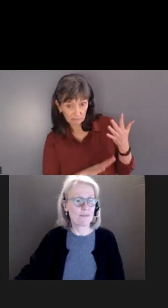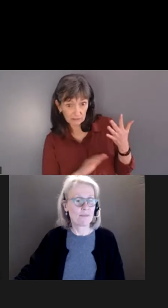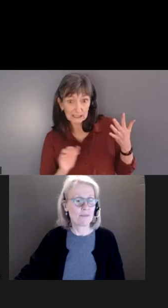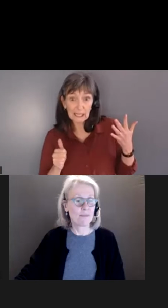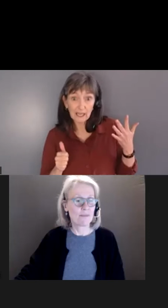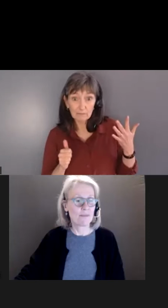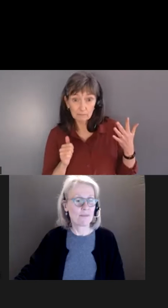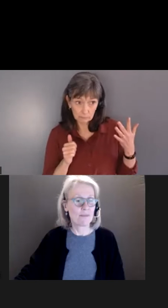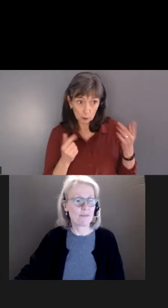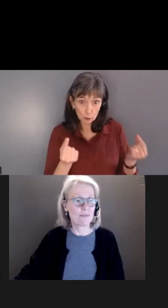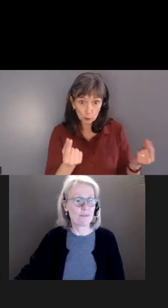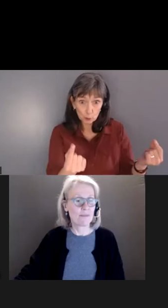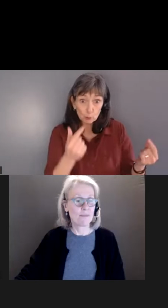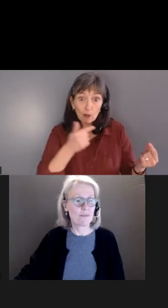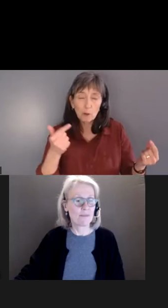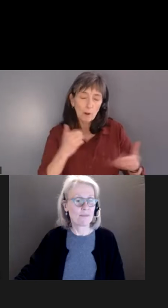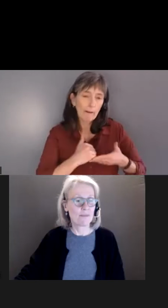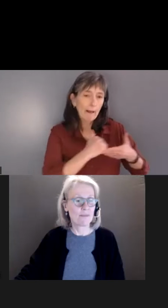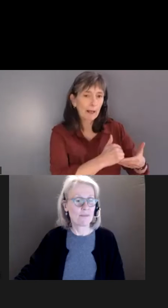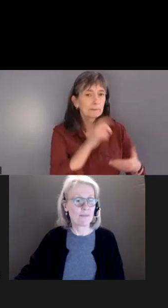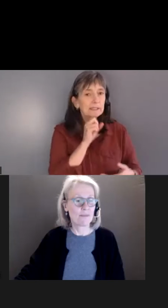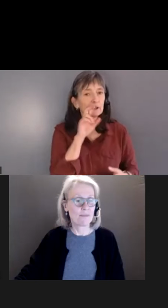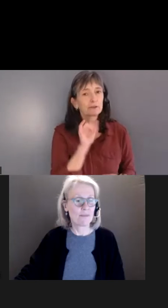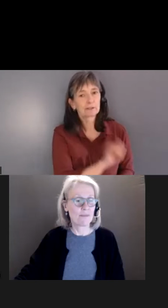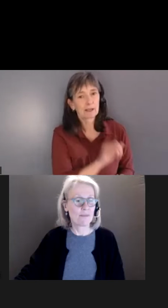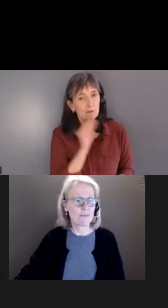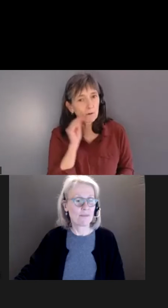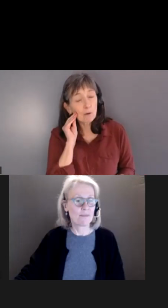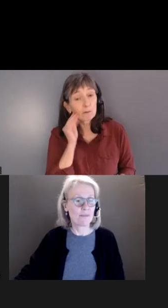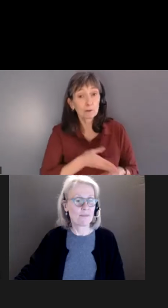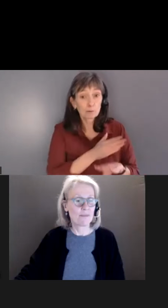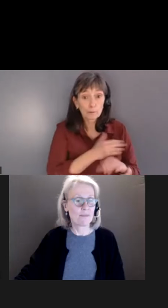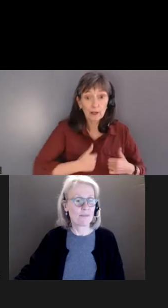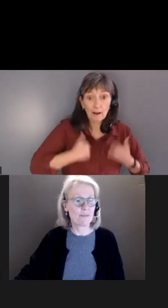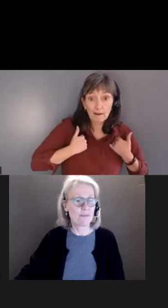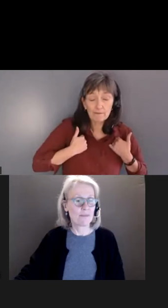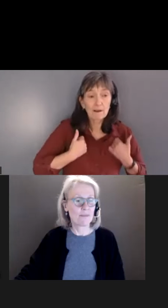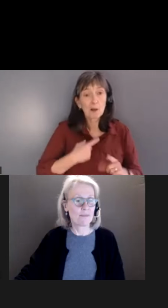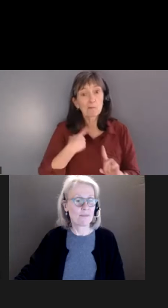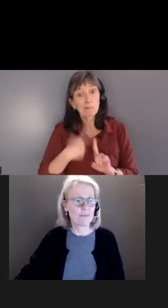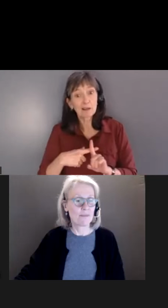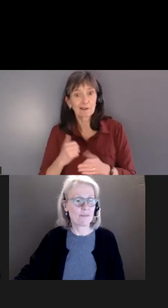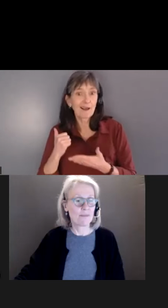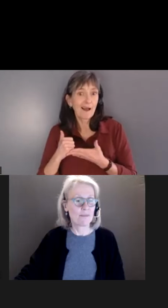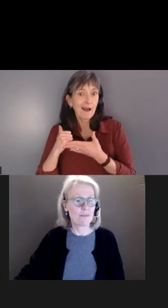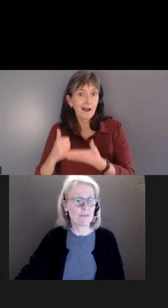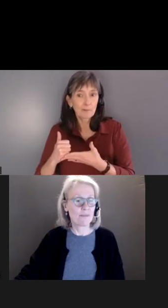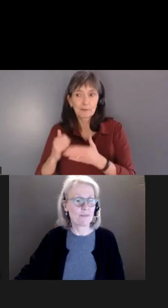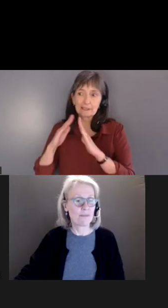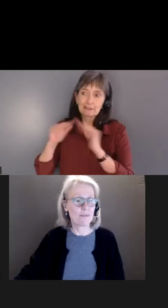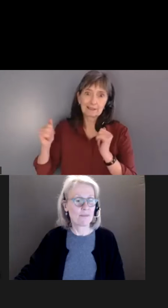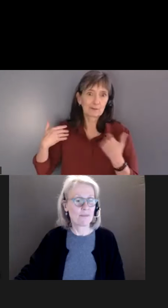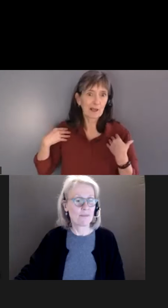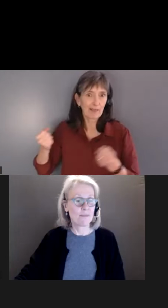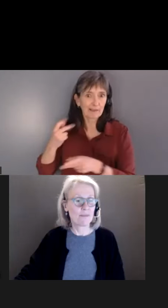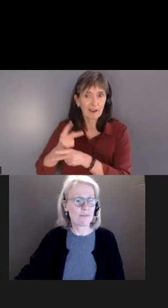age in the right place, and this would greatly improve their quality of lives while addressing long-standing systemic issues within Canada's long-term care